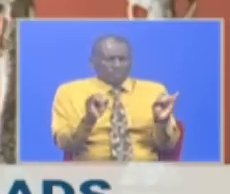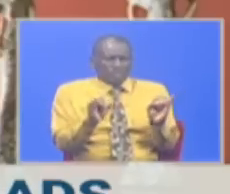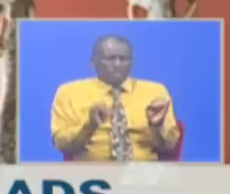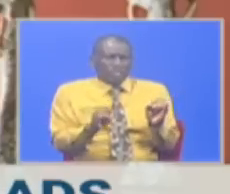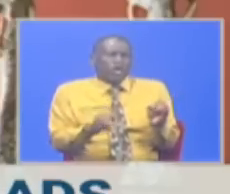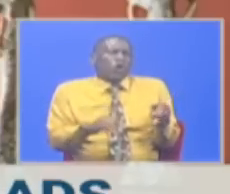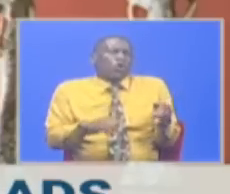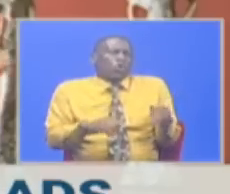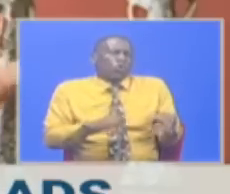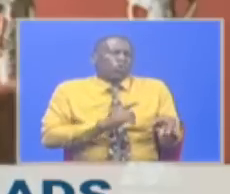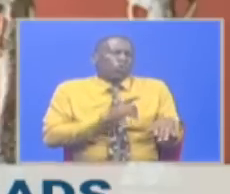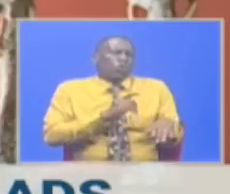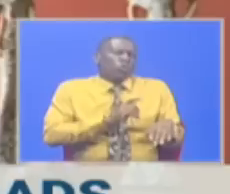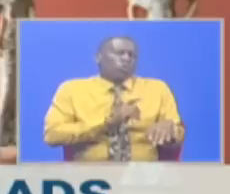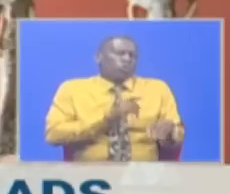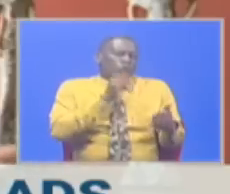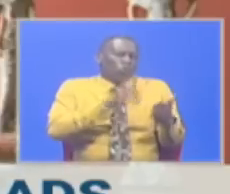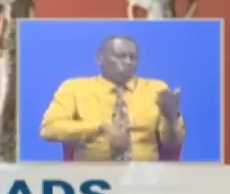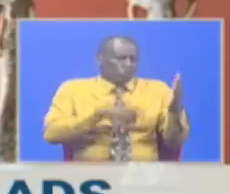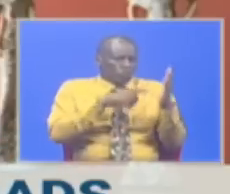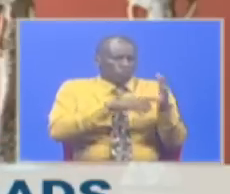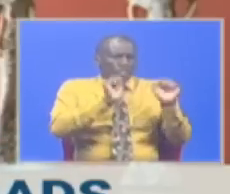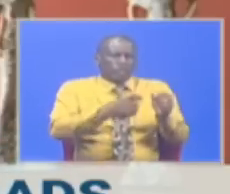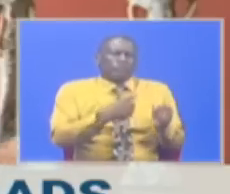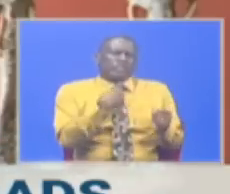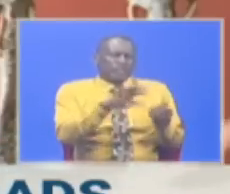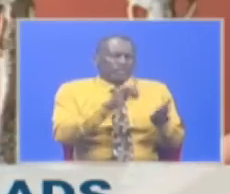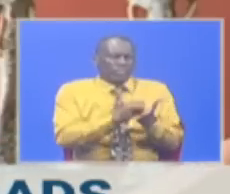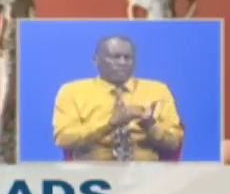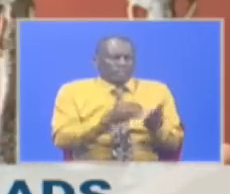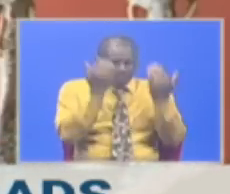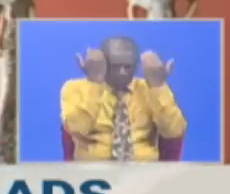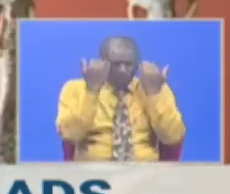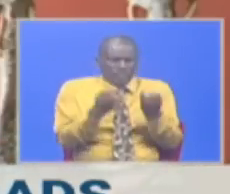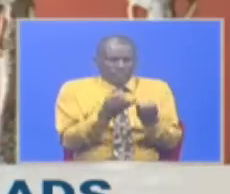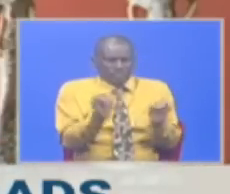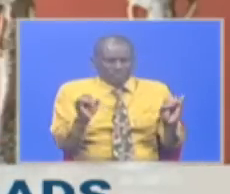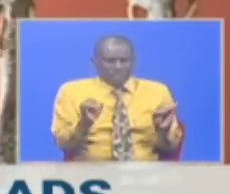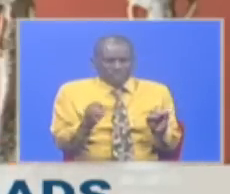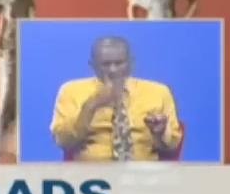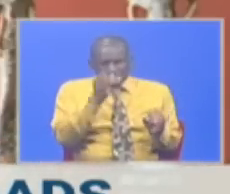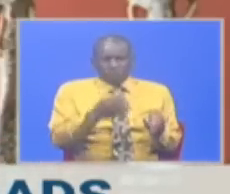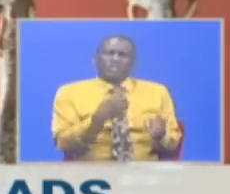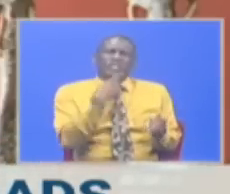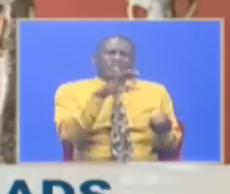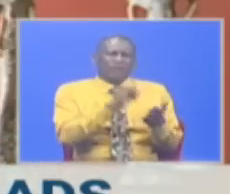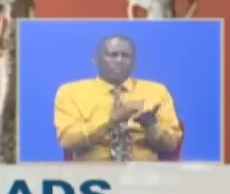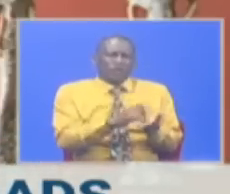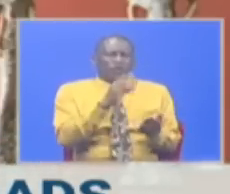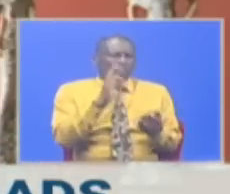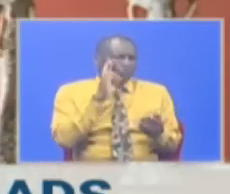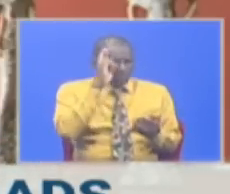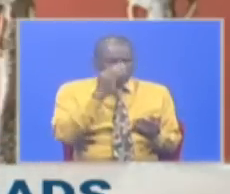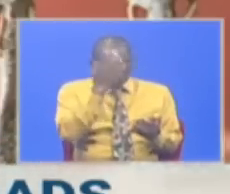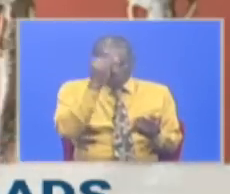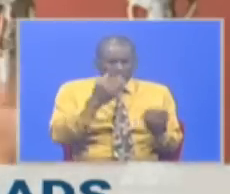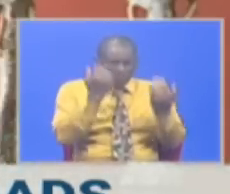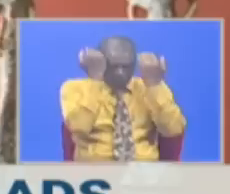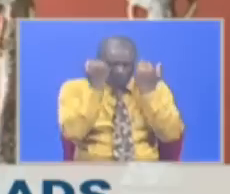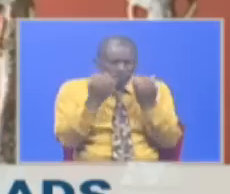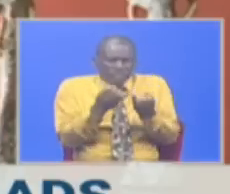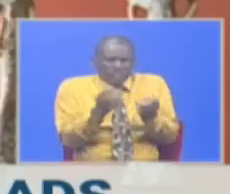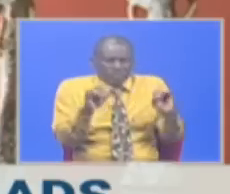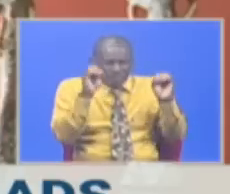point would you ever consider the judiciary completely independent? Because it's been said that one of the reasons that the judiciary is not independent because